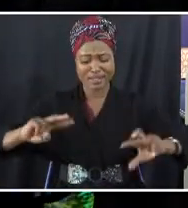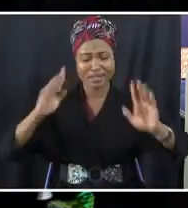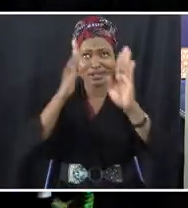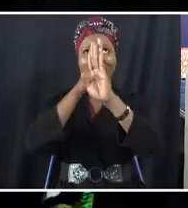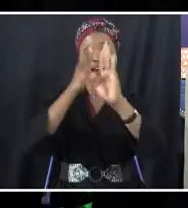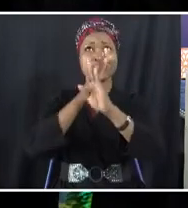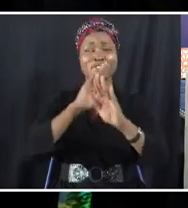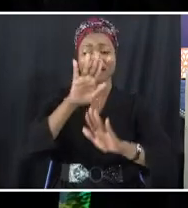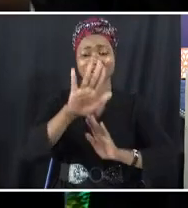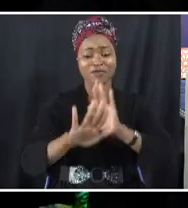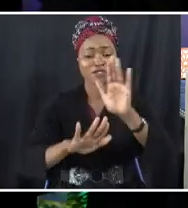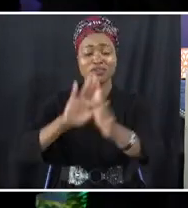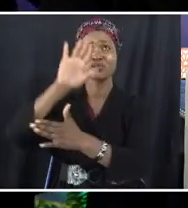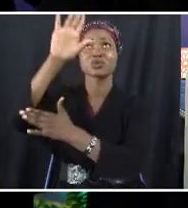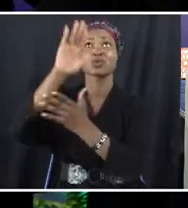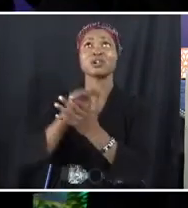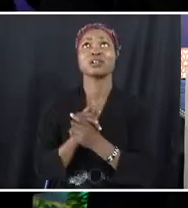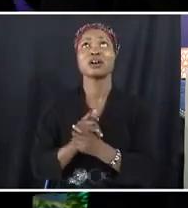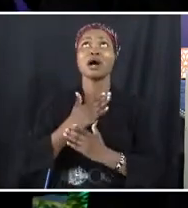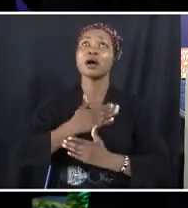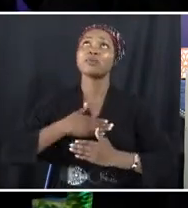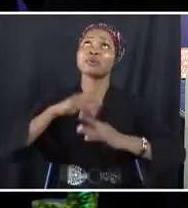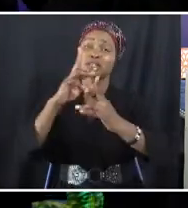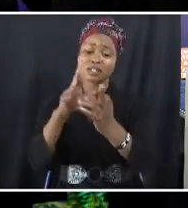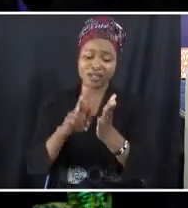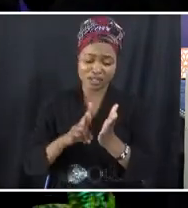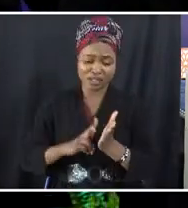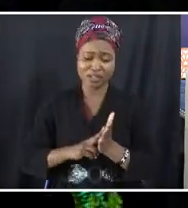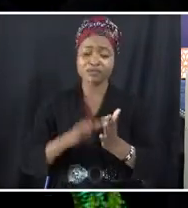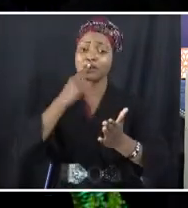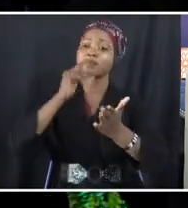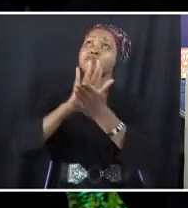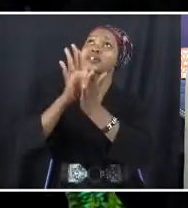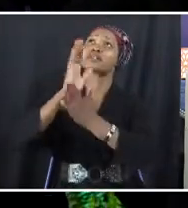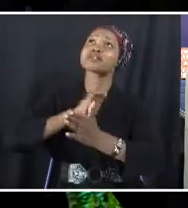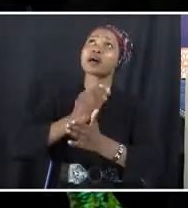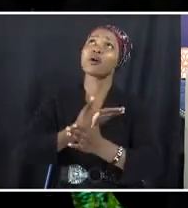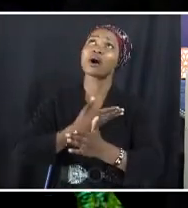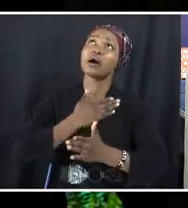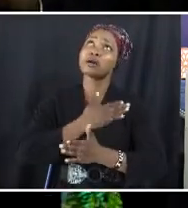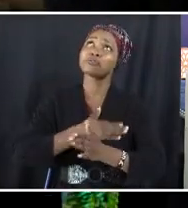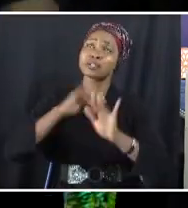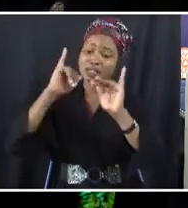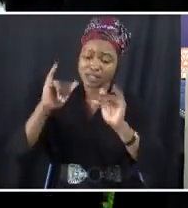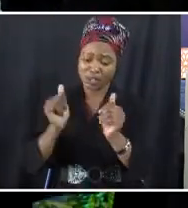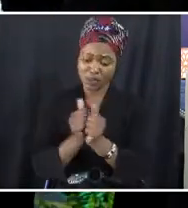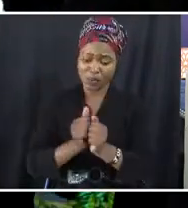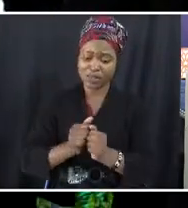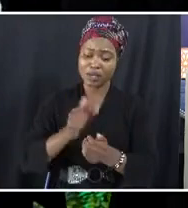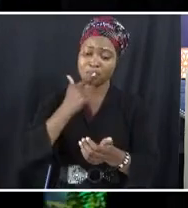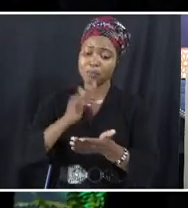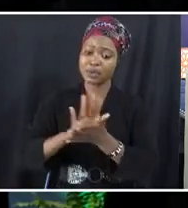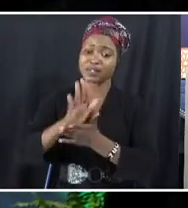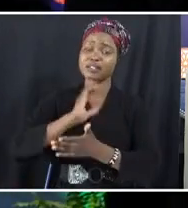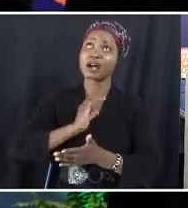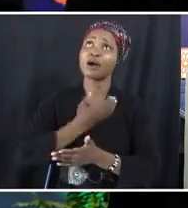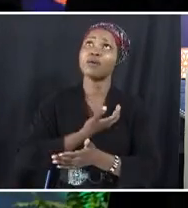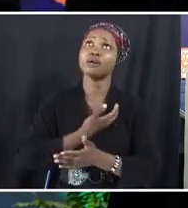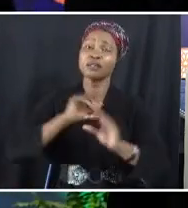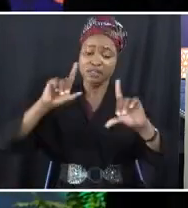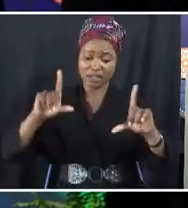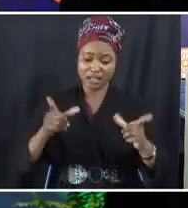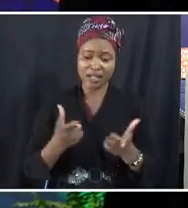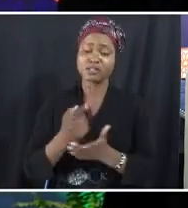feet. May you receive our praises, may you inhabit our praises, and may